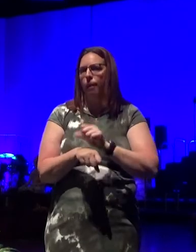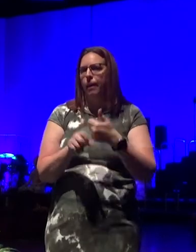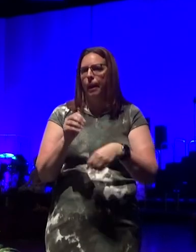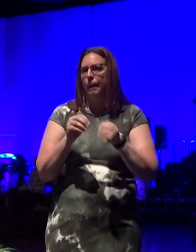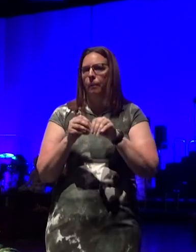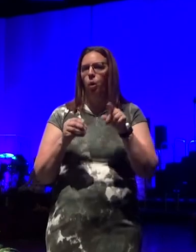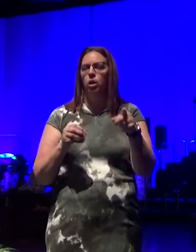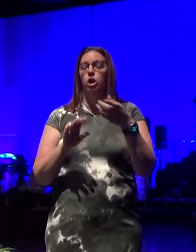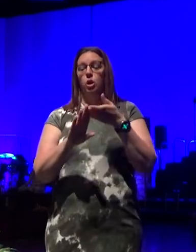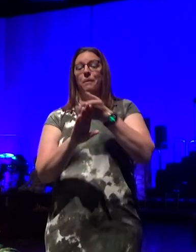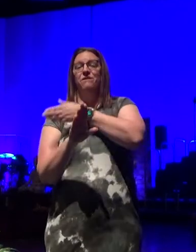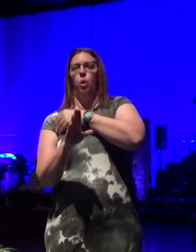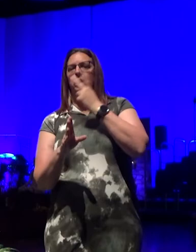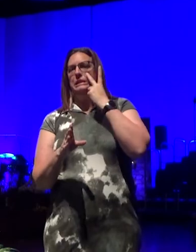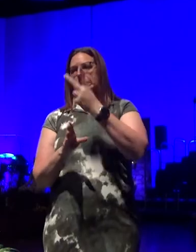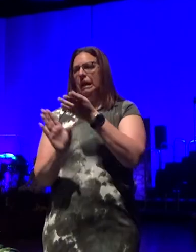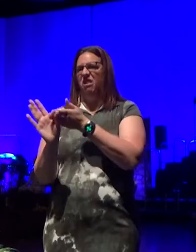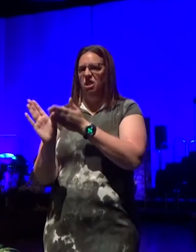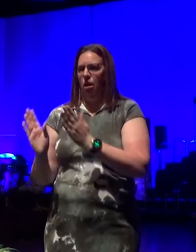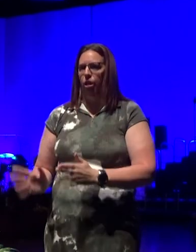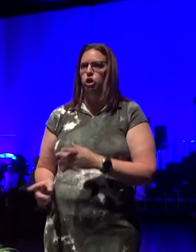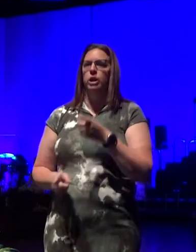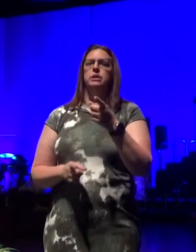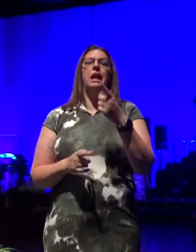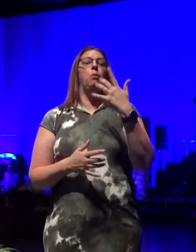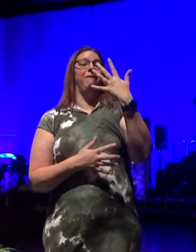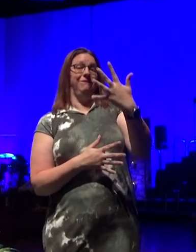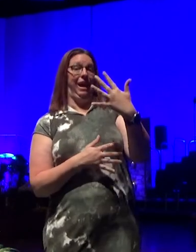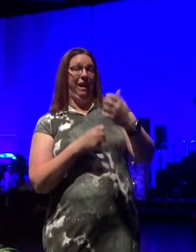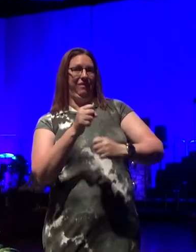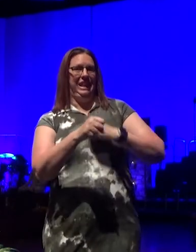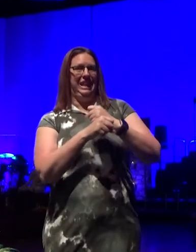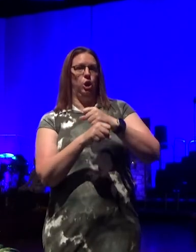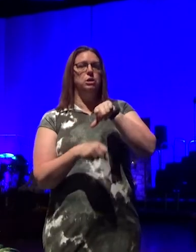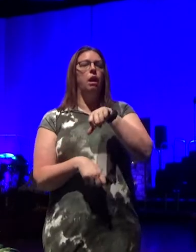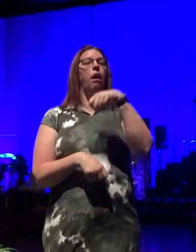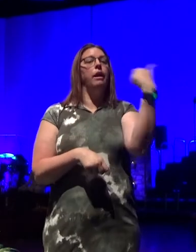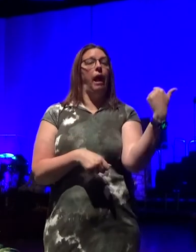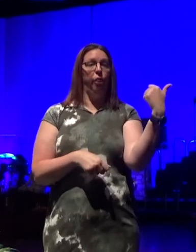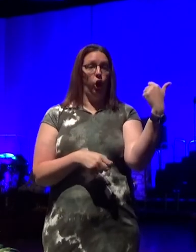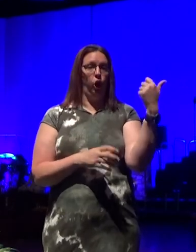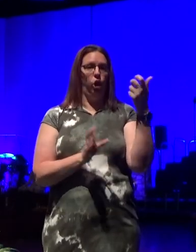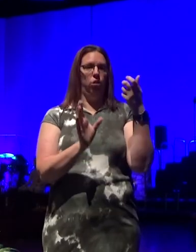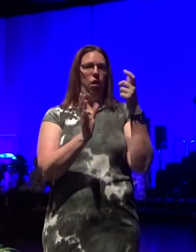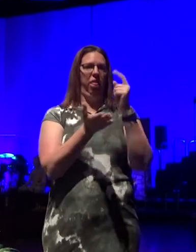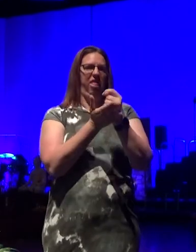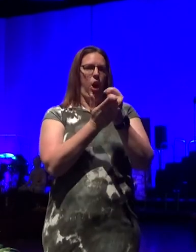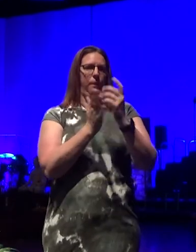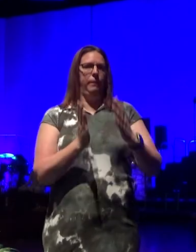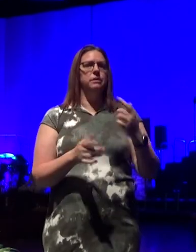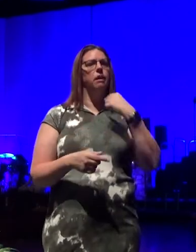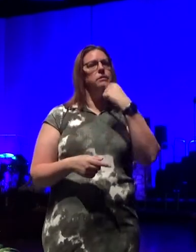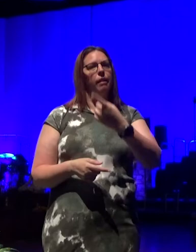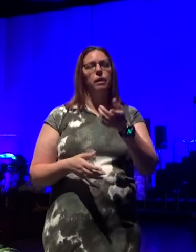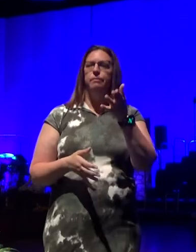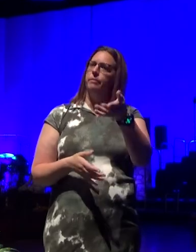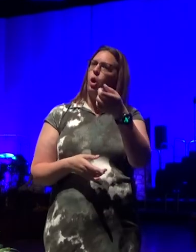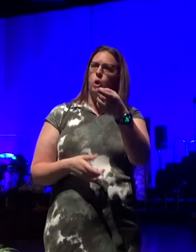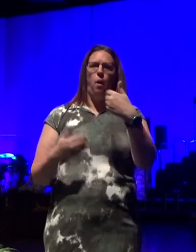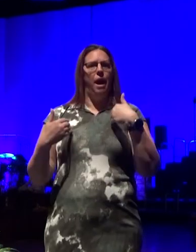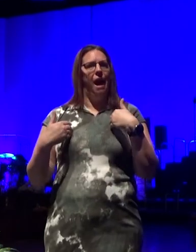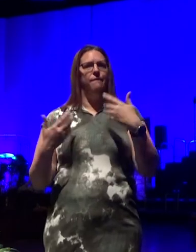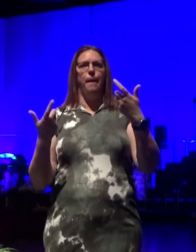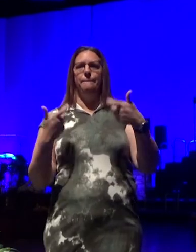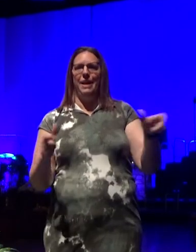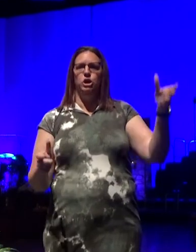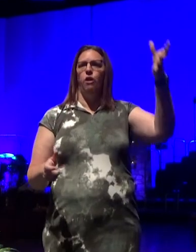he had spent 5 years in psychotherapy with the psychotherapist telling him that clearly you have a major father issue